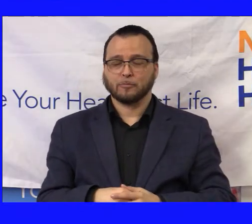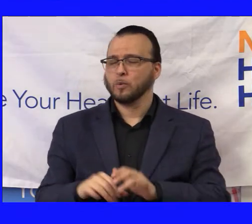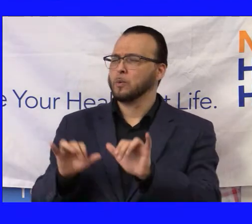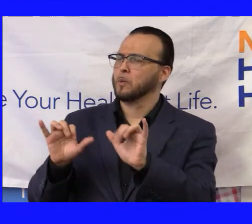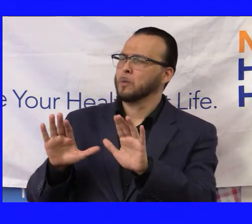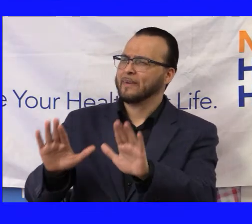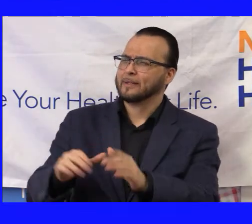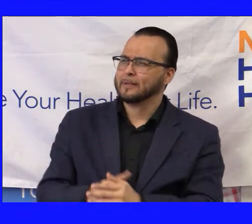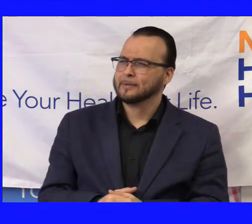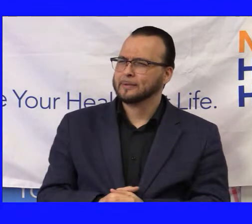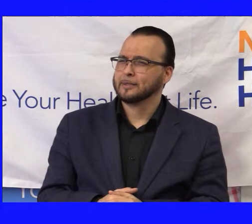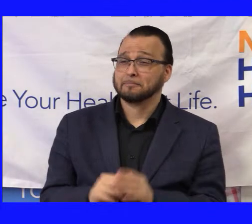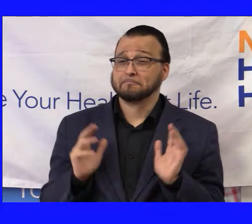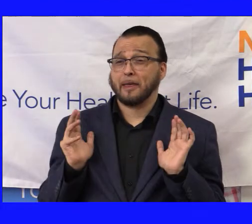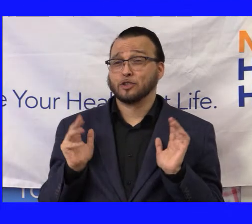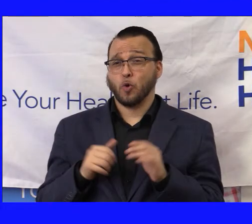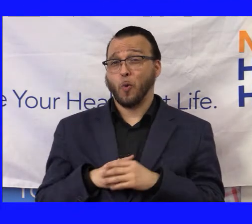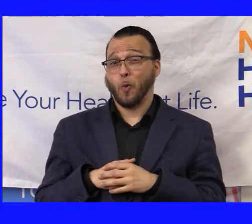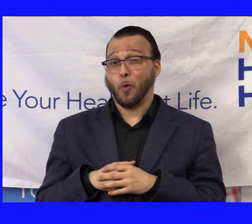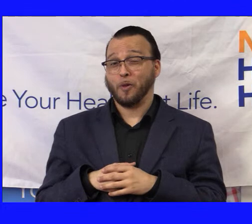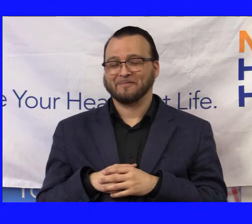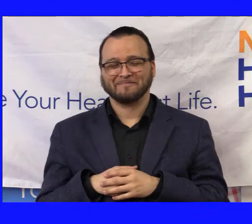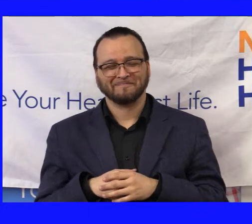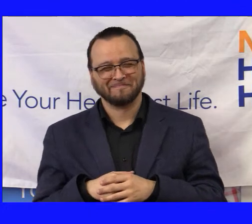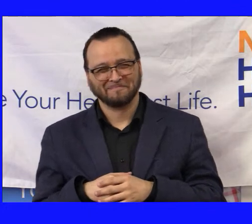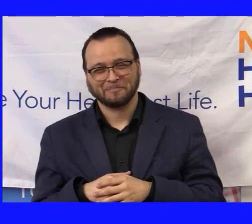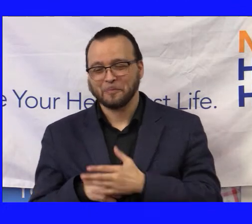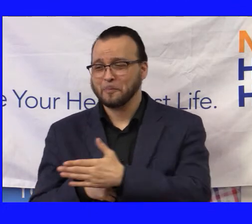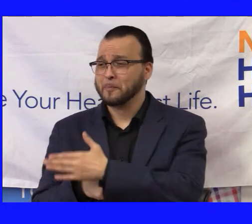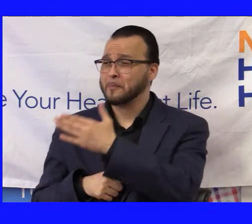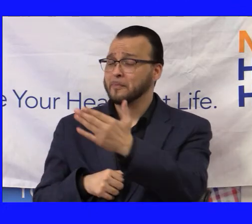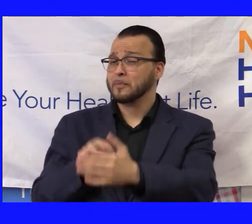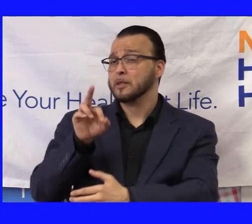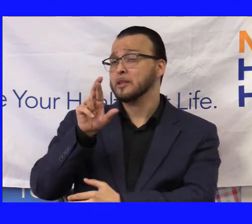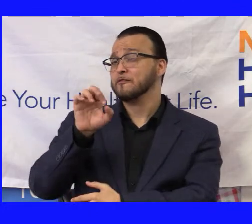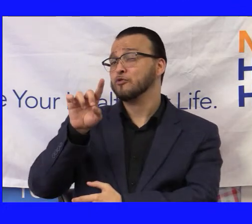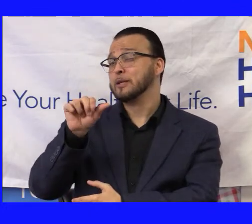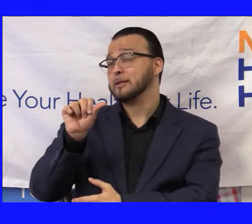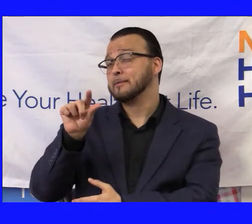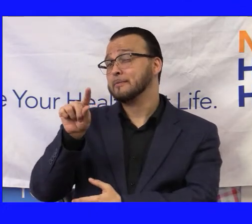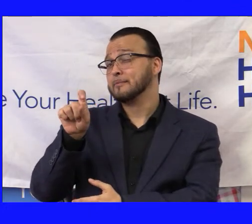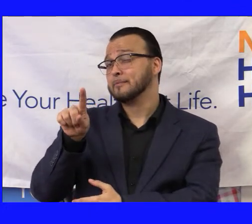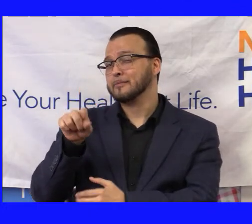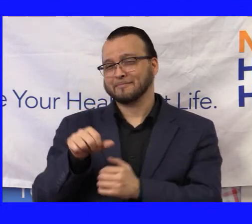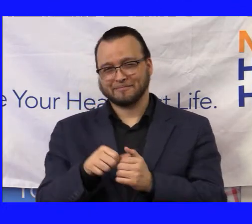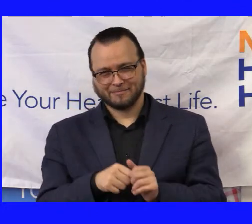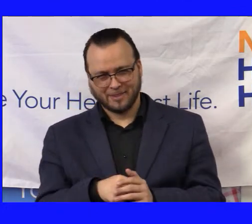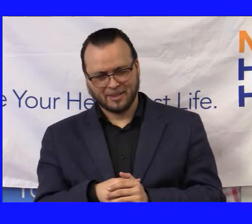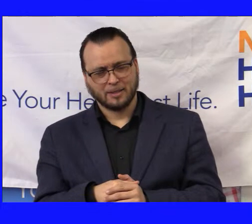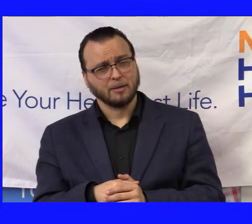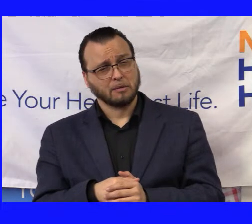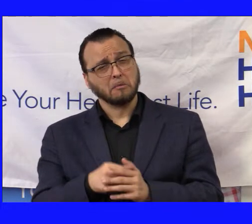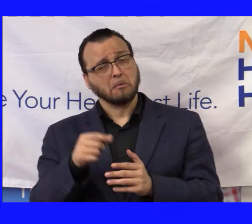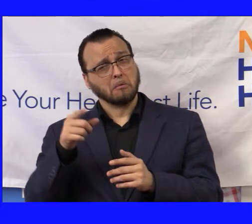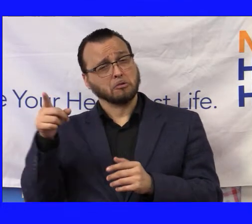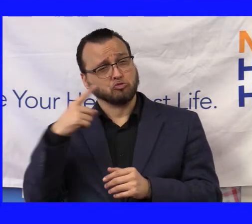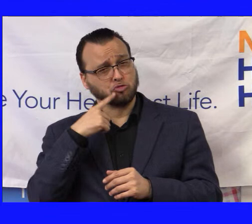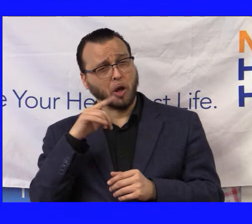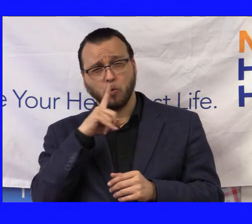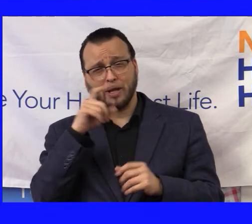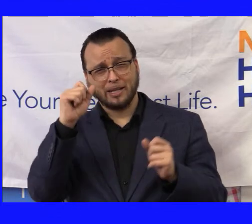Thank you. That's it. Thank you. Frida, any question? Yes, on that, it is really amazing, and I think